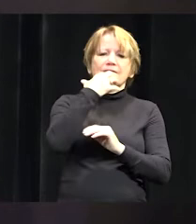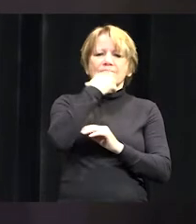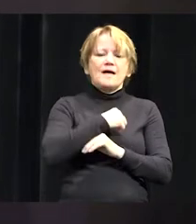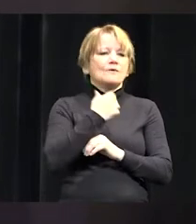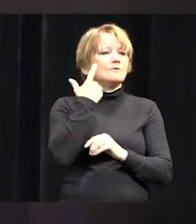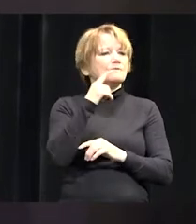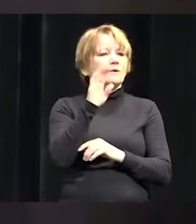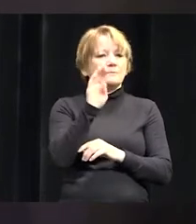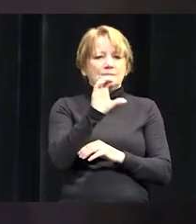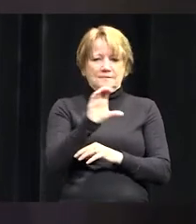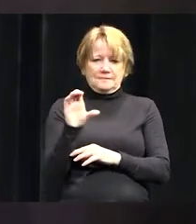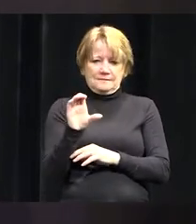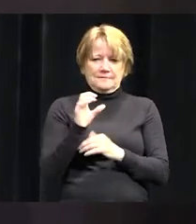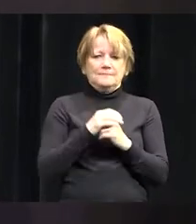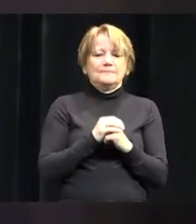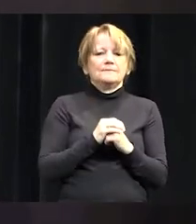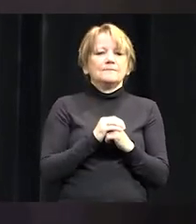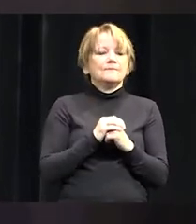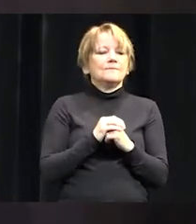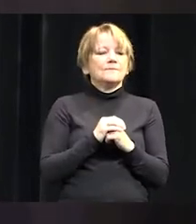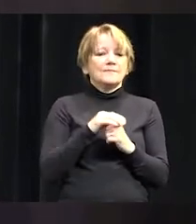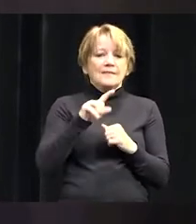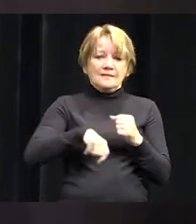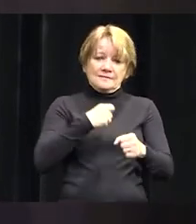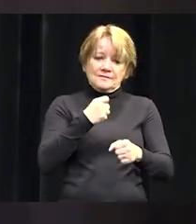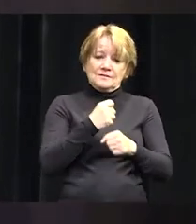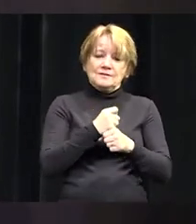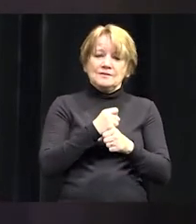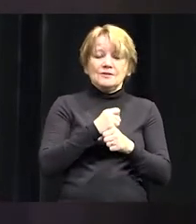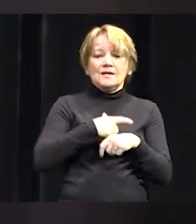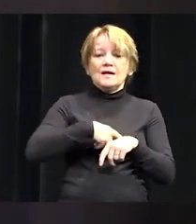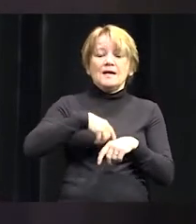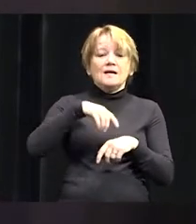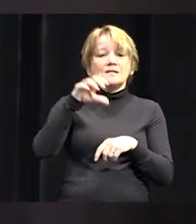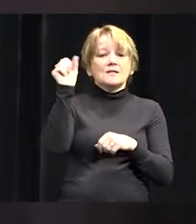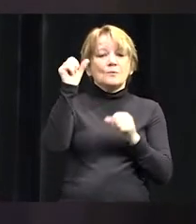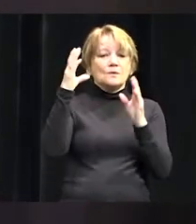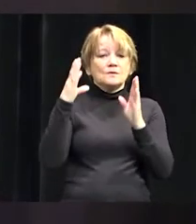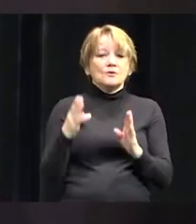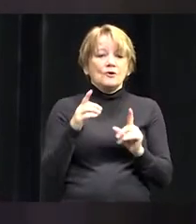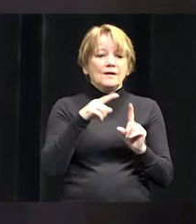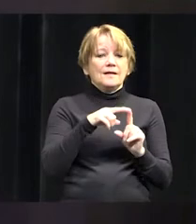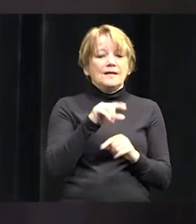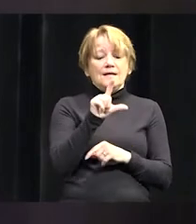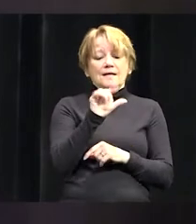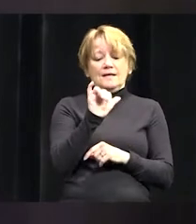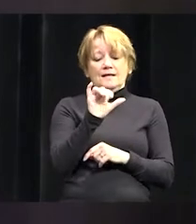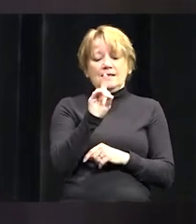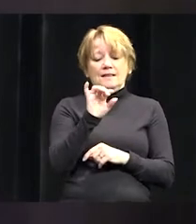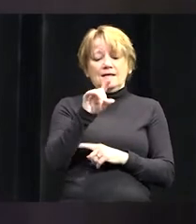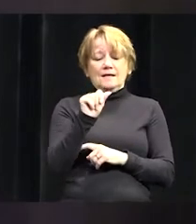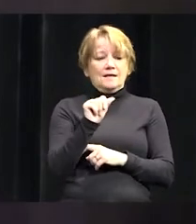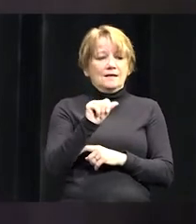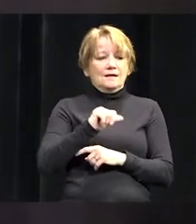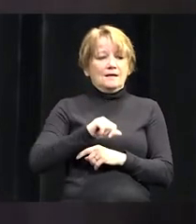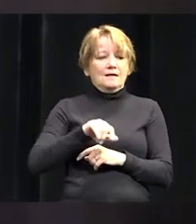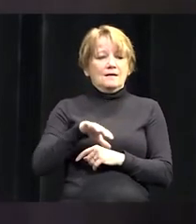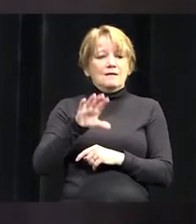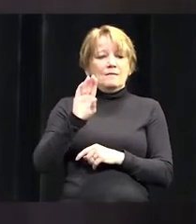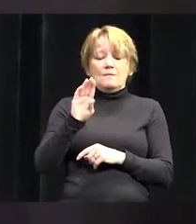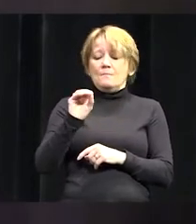values of bristol community college this year's salutatorian is